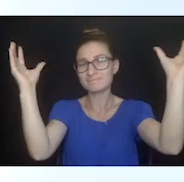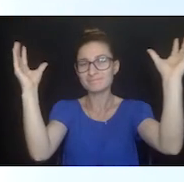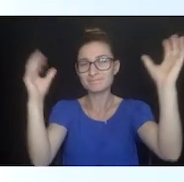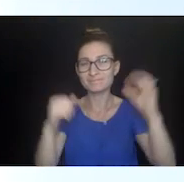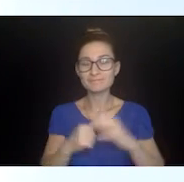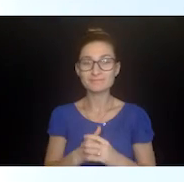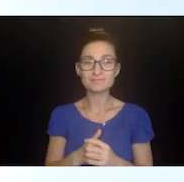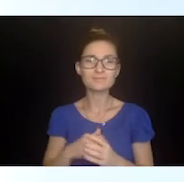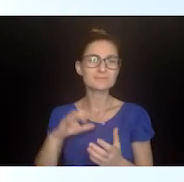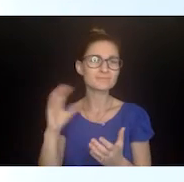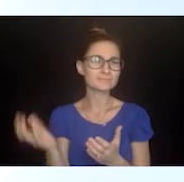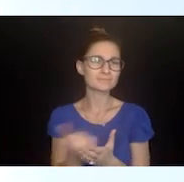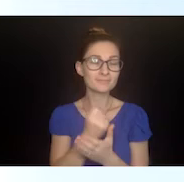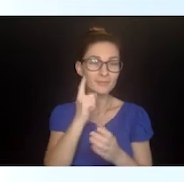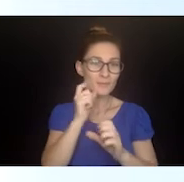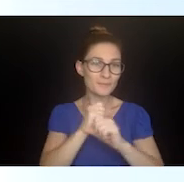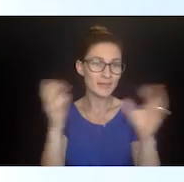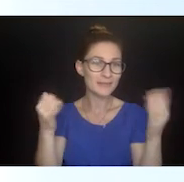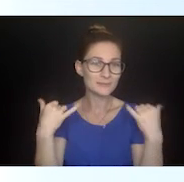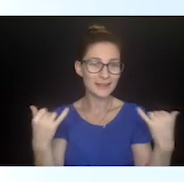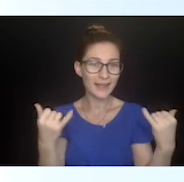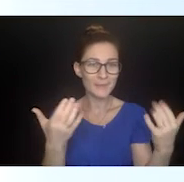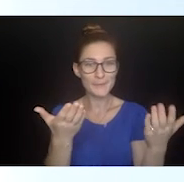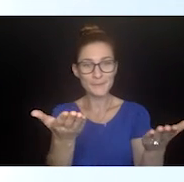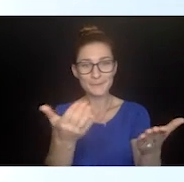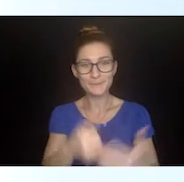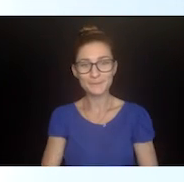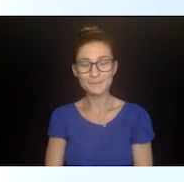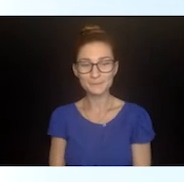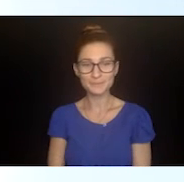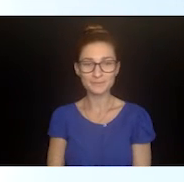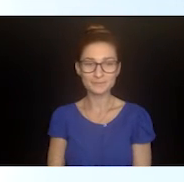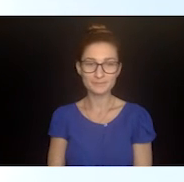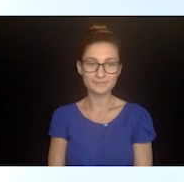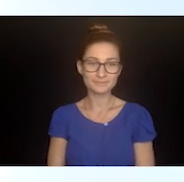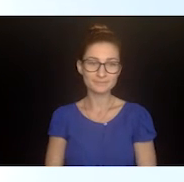a few moments to imagine what that might look like.